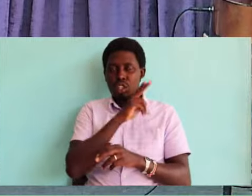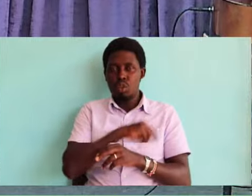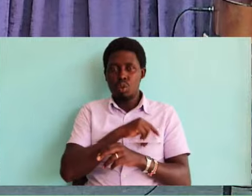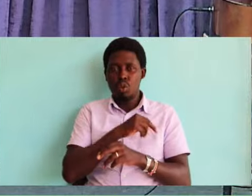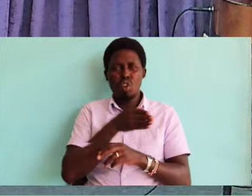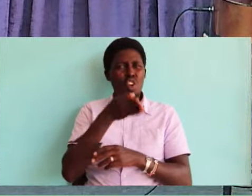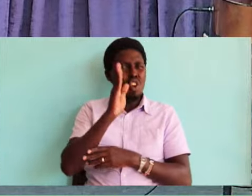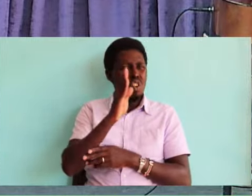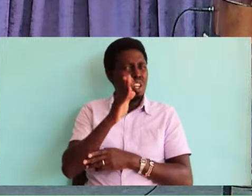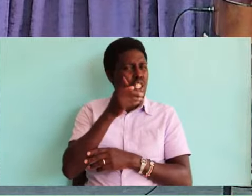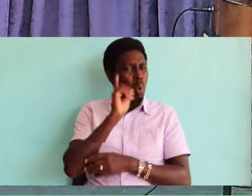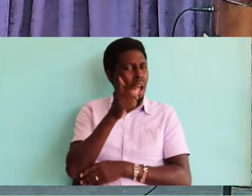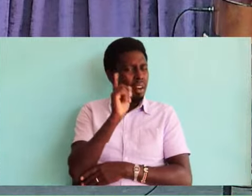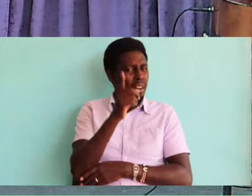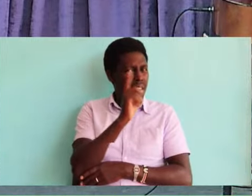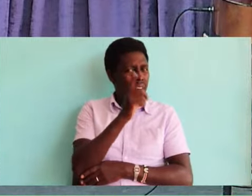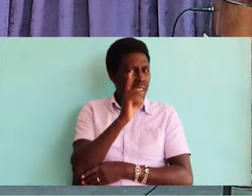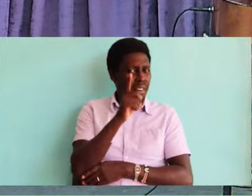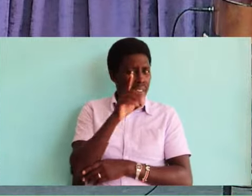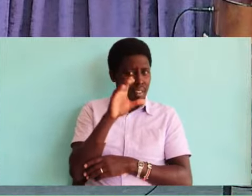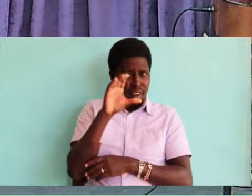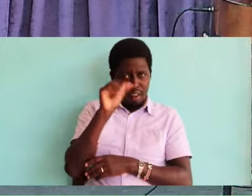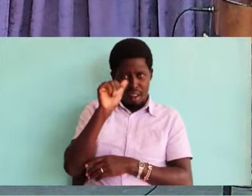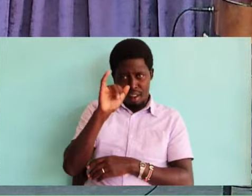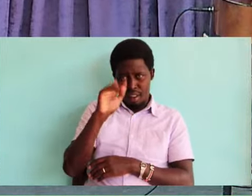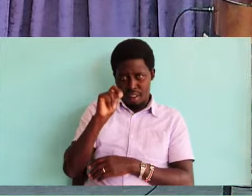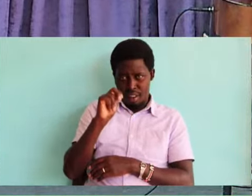warning Cain here that